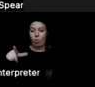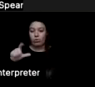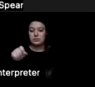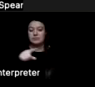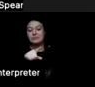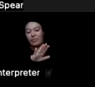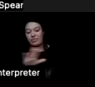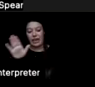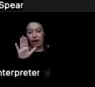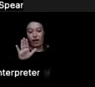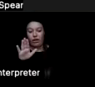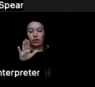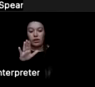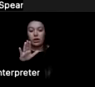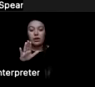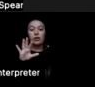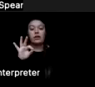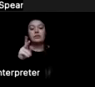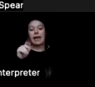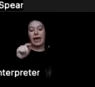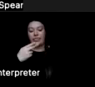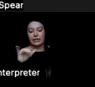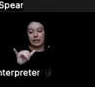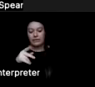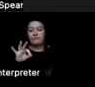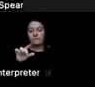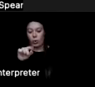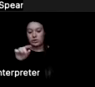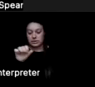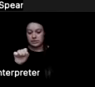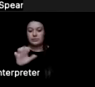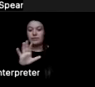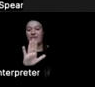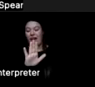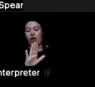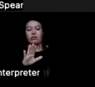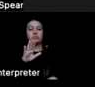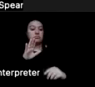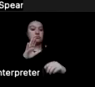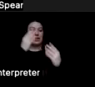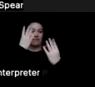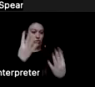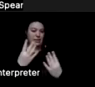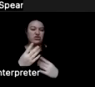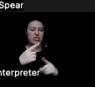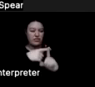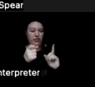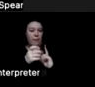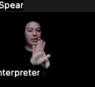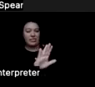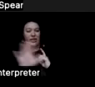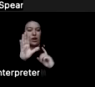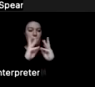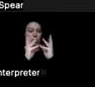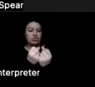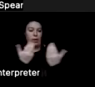this workshop. We had done a workshop earlier here on our campus for which some of this content has come from. So thank you for